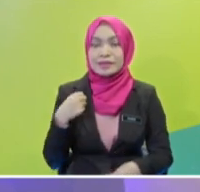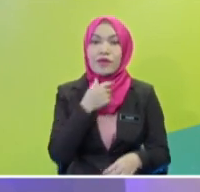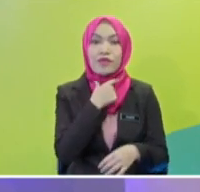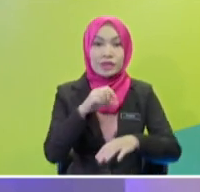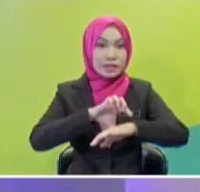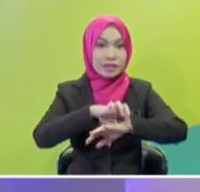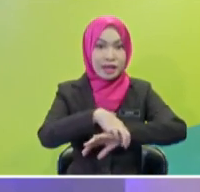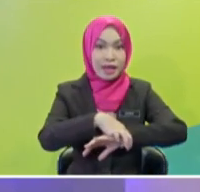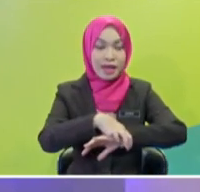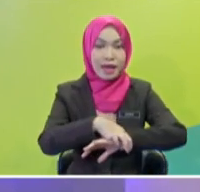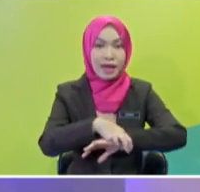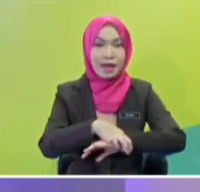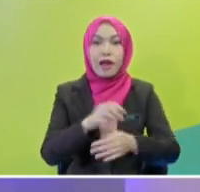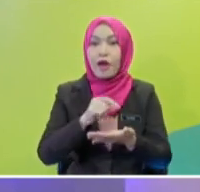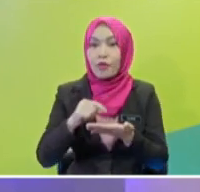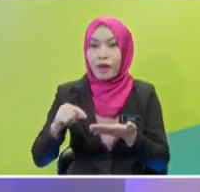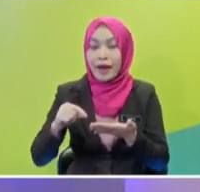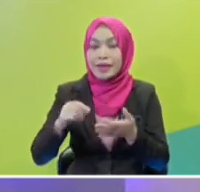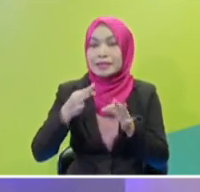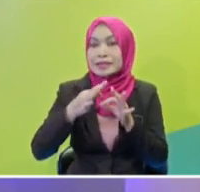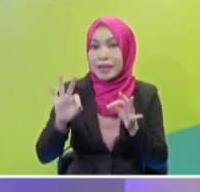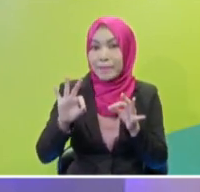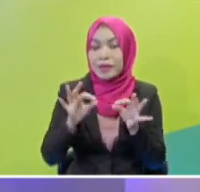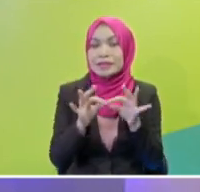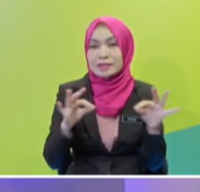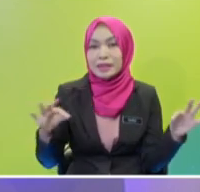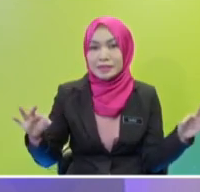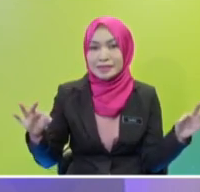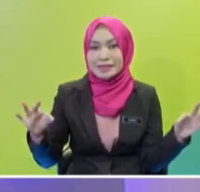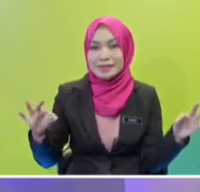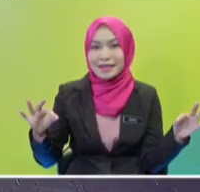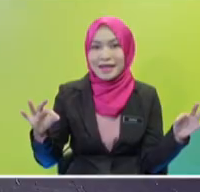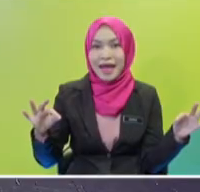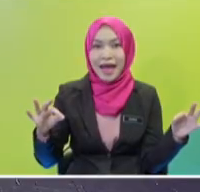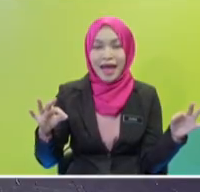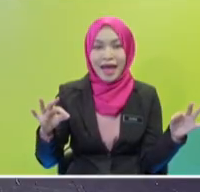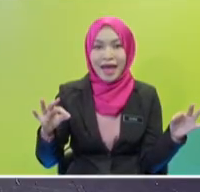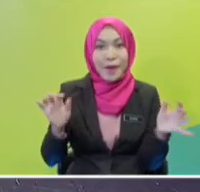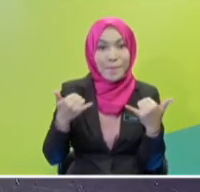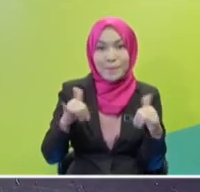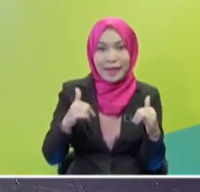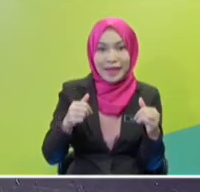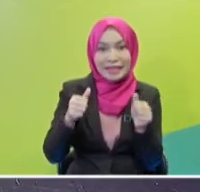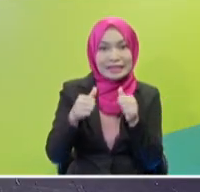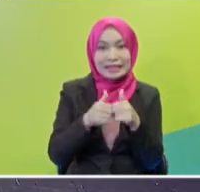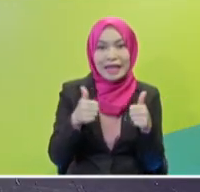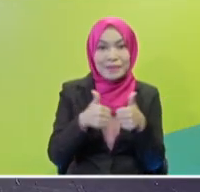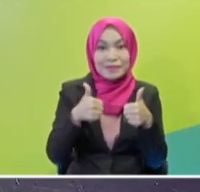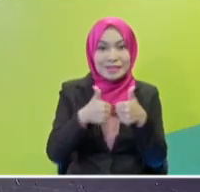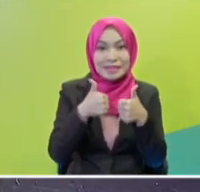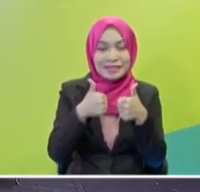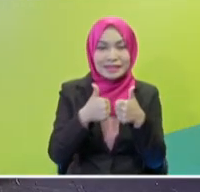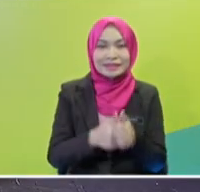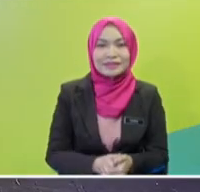write simple sentences. Yes. And we are going to play a match-up game. Ooh, it's an ice cream match-up